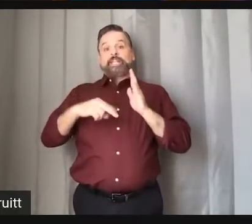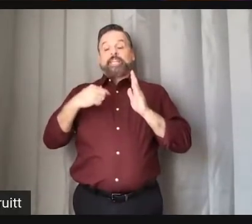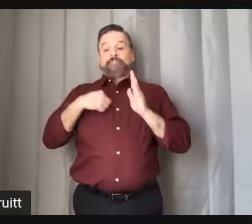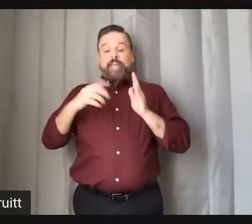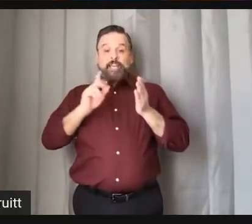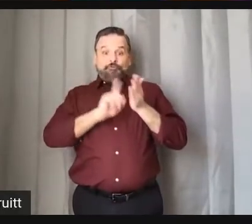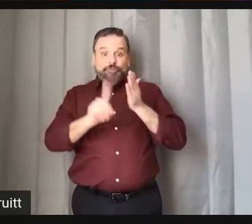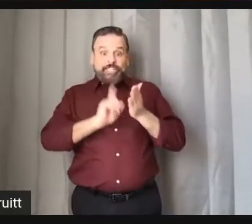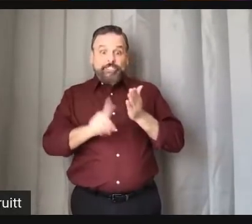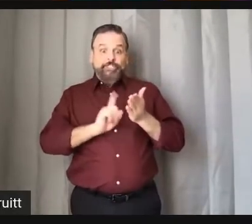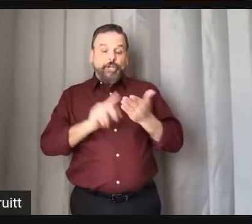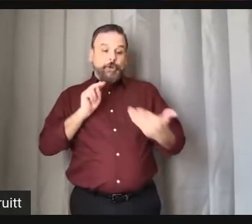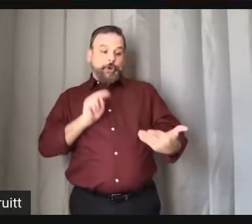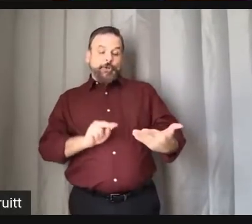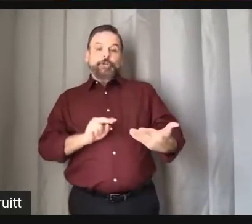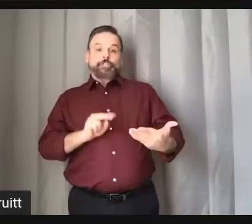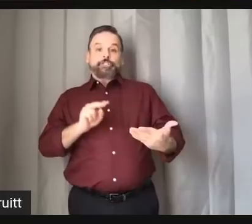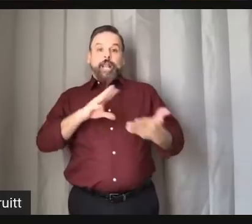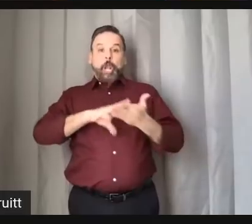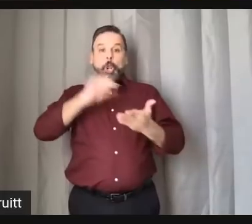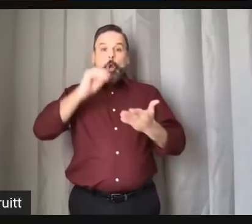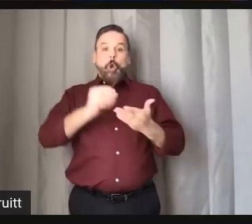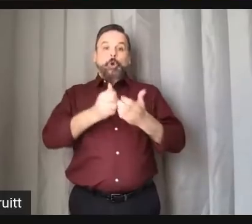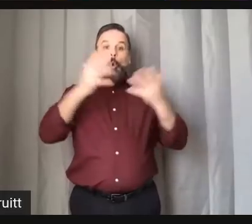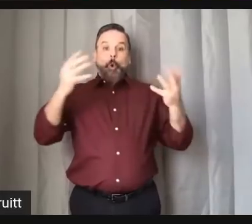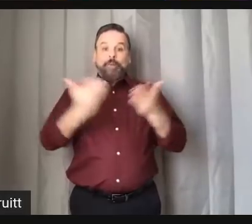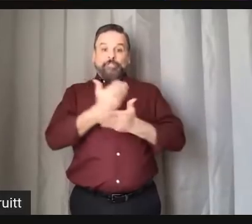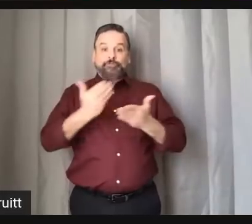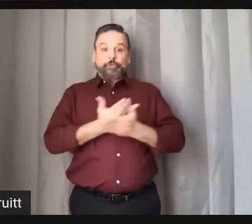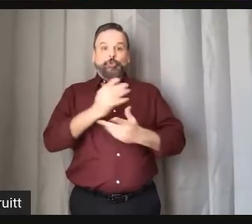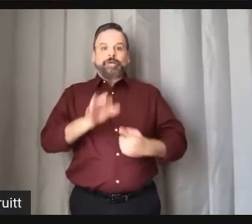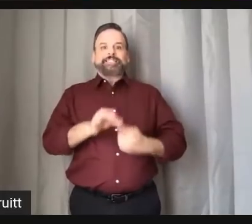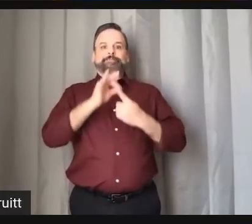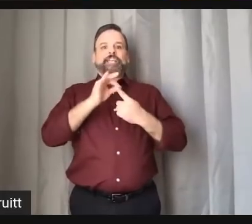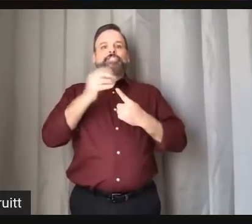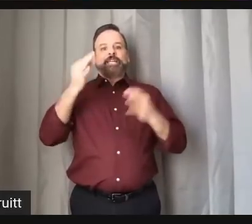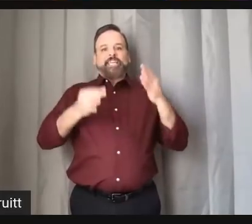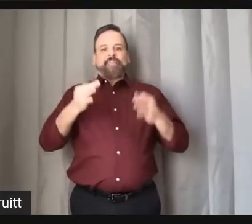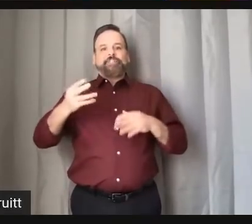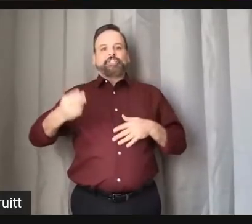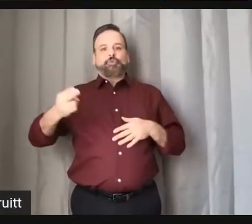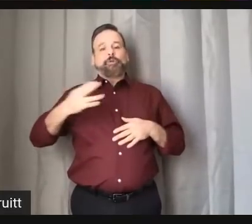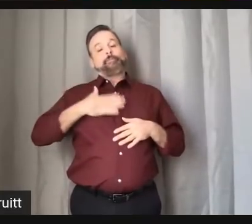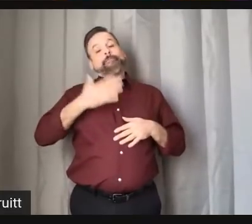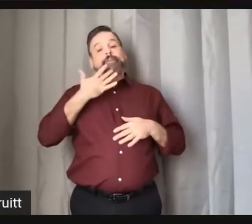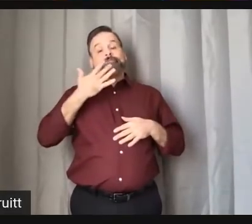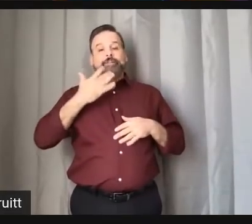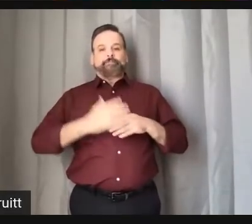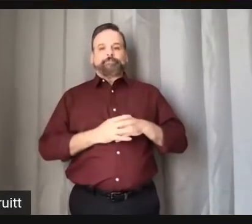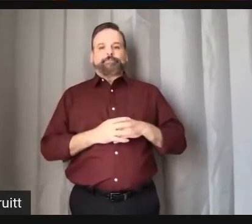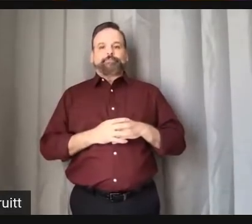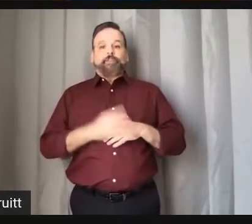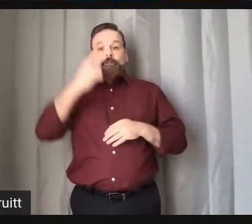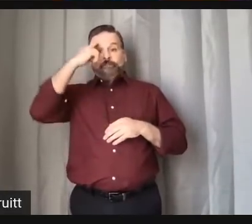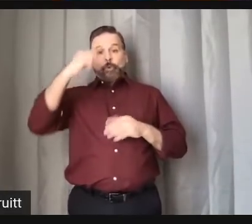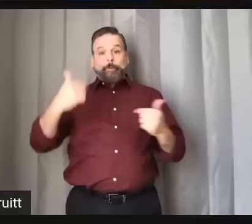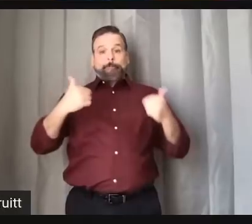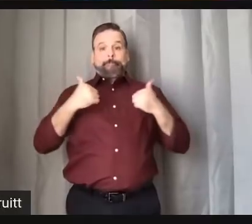up and just learn a whole bunch of new things, especially when it's historical. It's my fave. So for me,